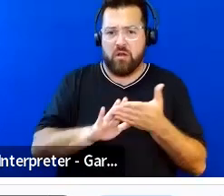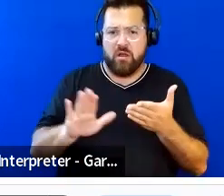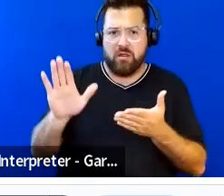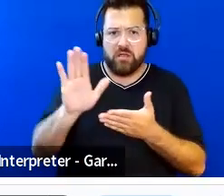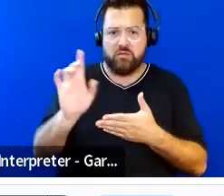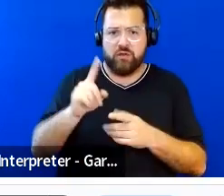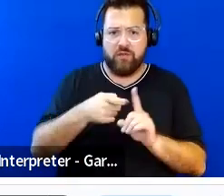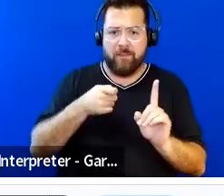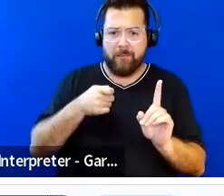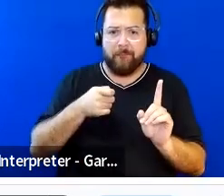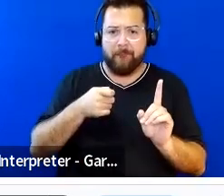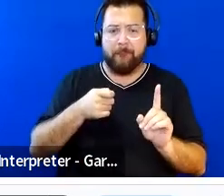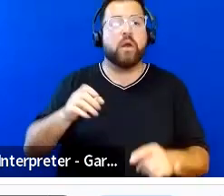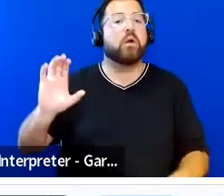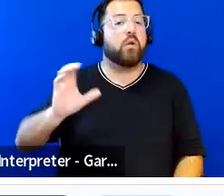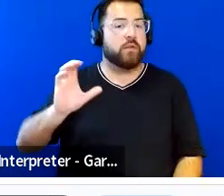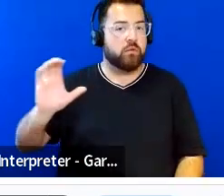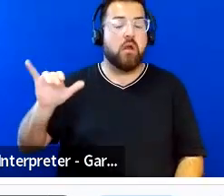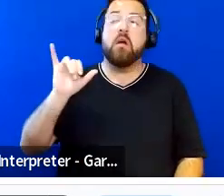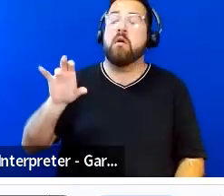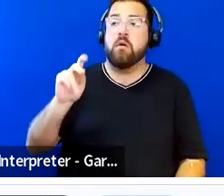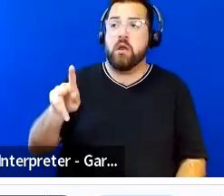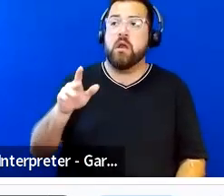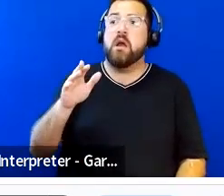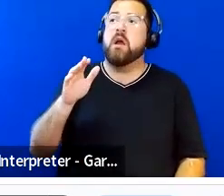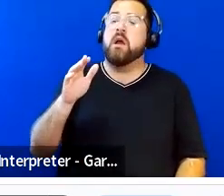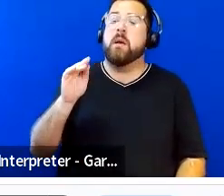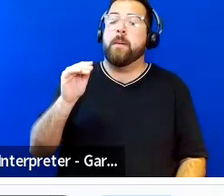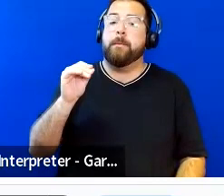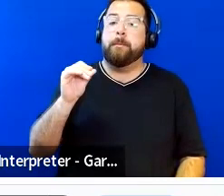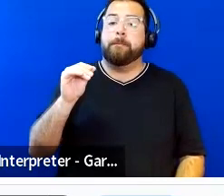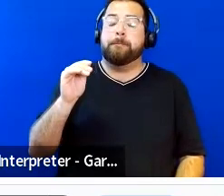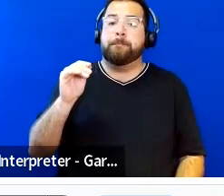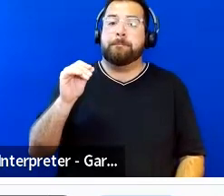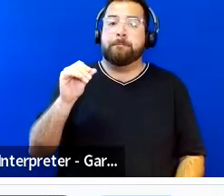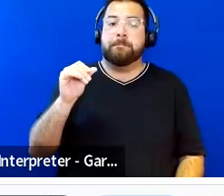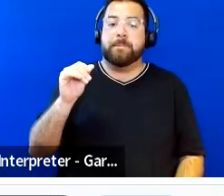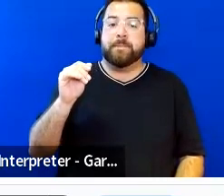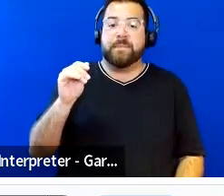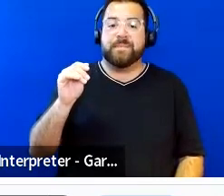you from? Clovis? Clovis, okay. So